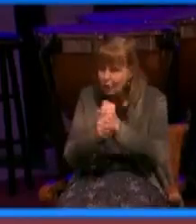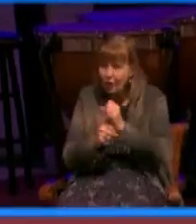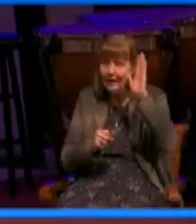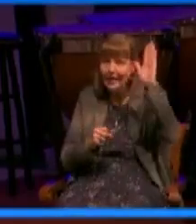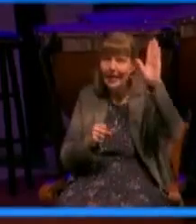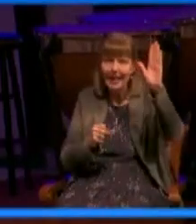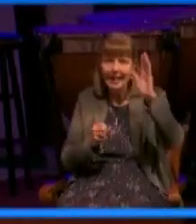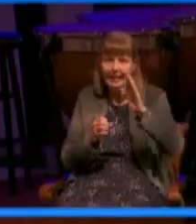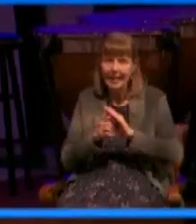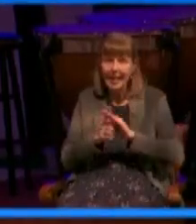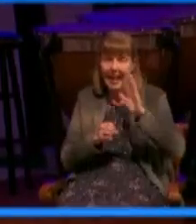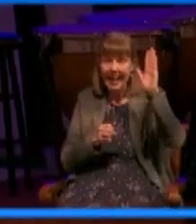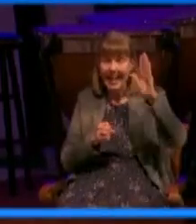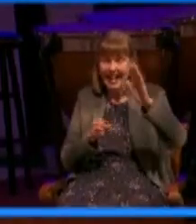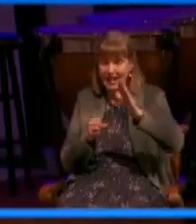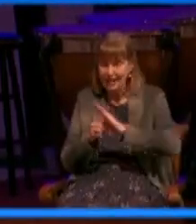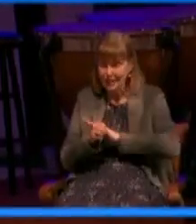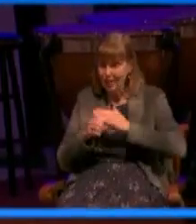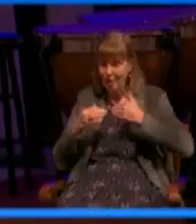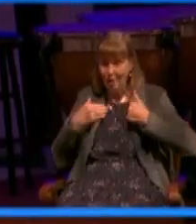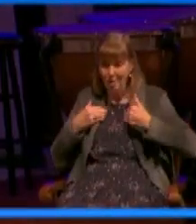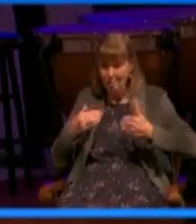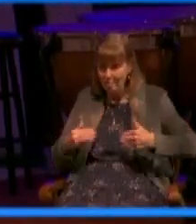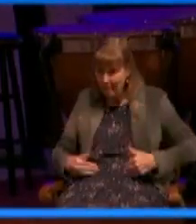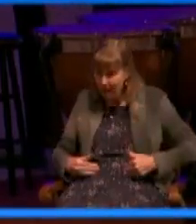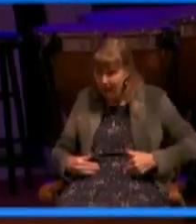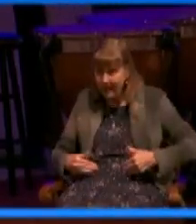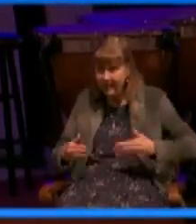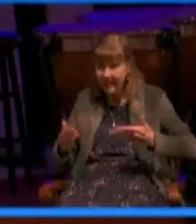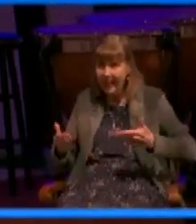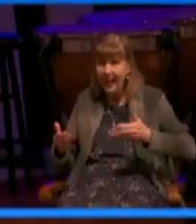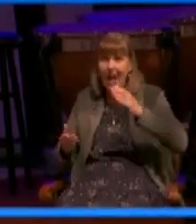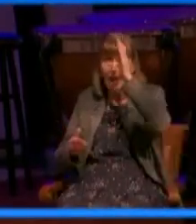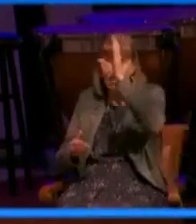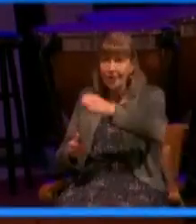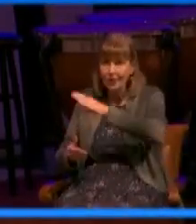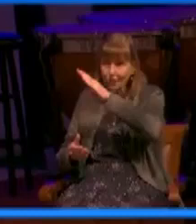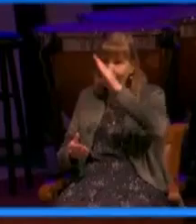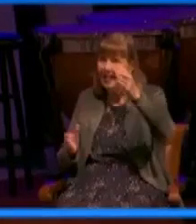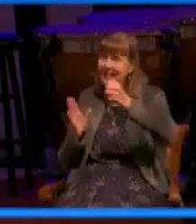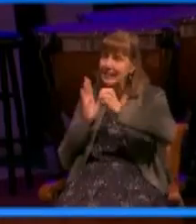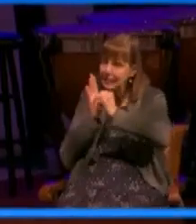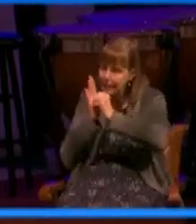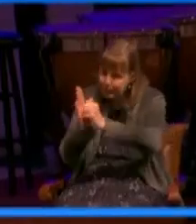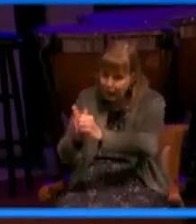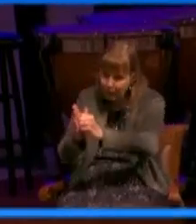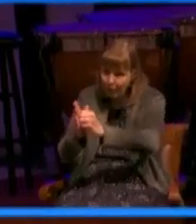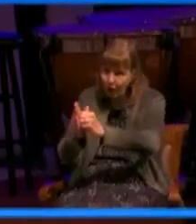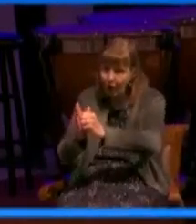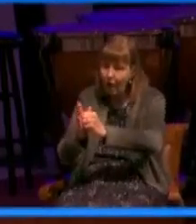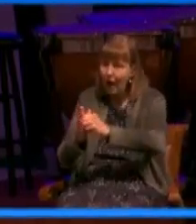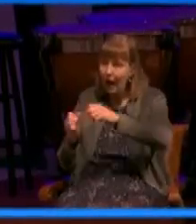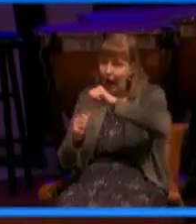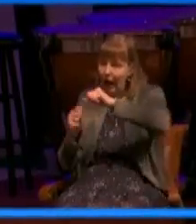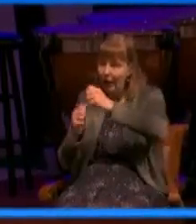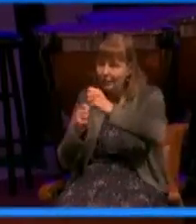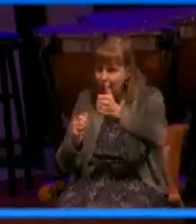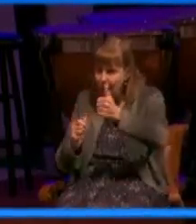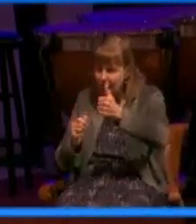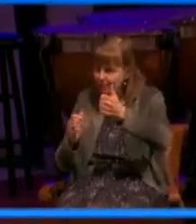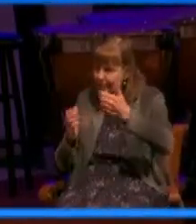was the symbol of circumcision for us. He went to the cross being cut away, bloody, and tortured so that